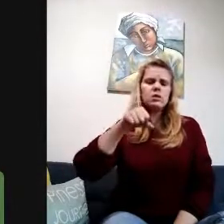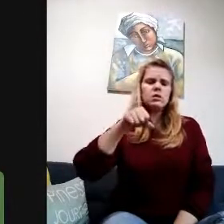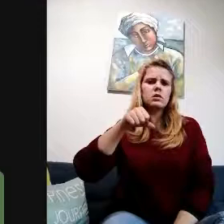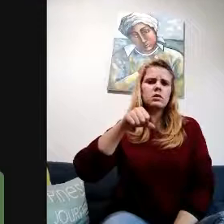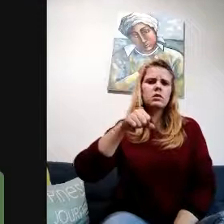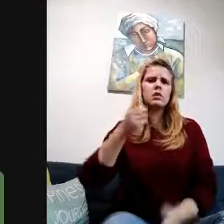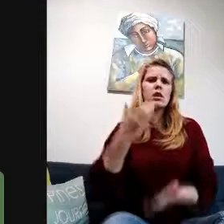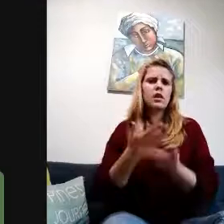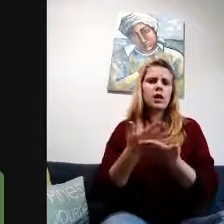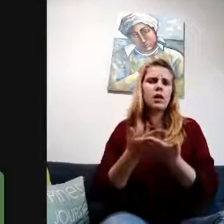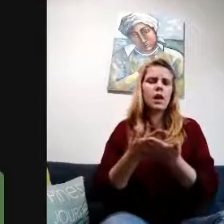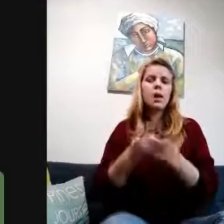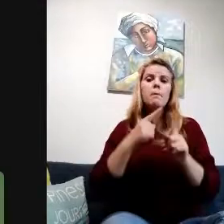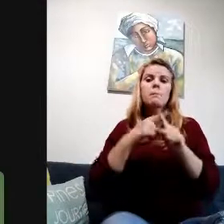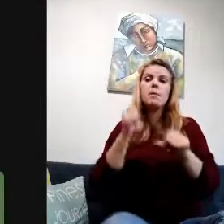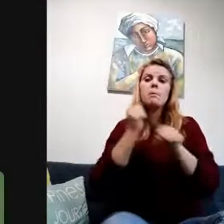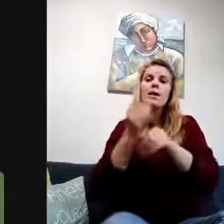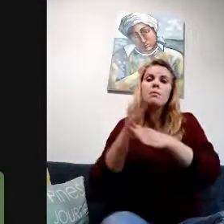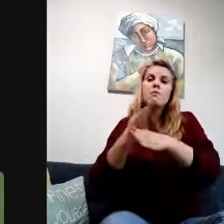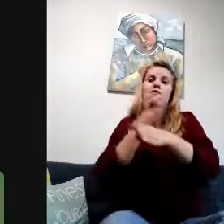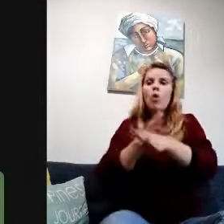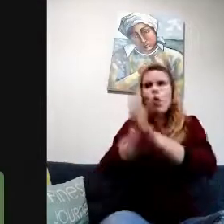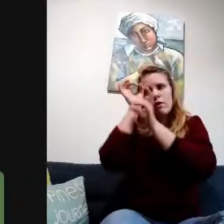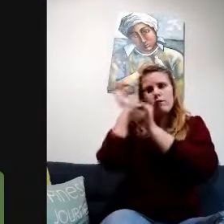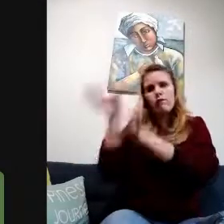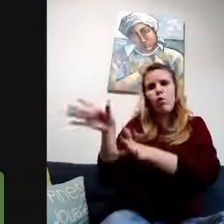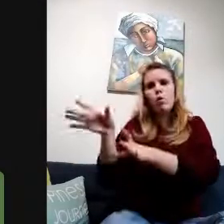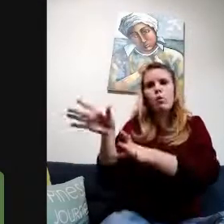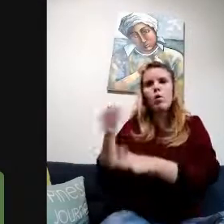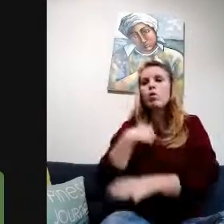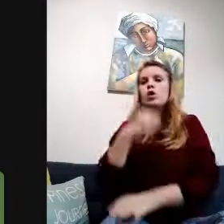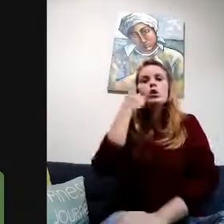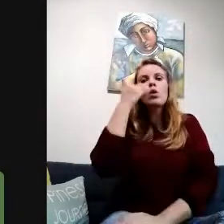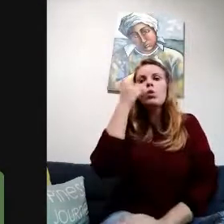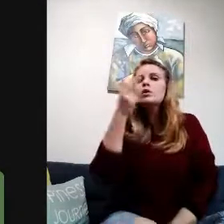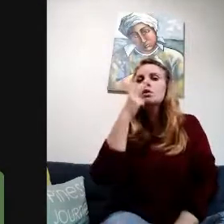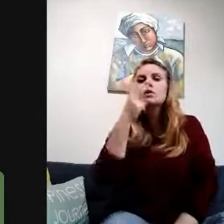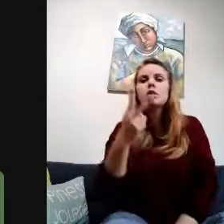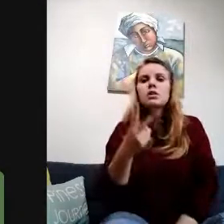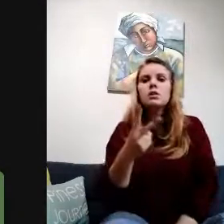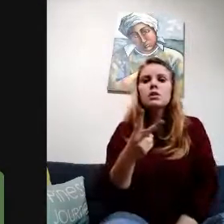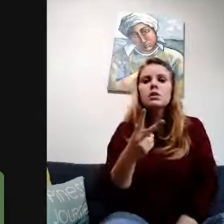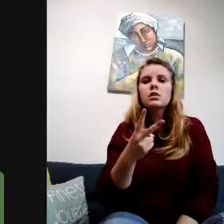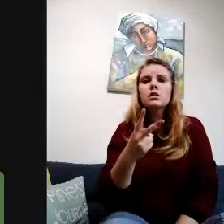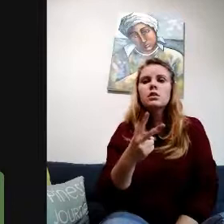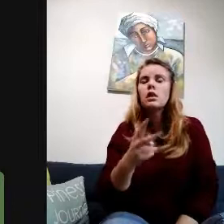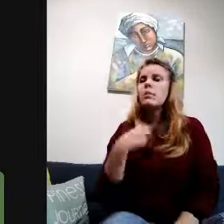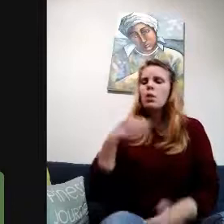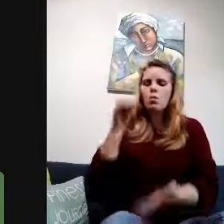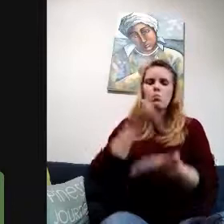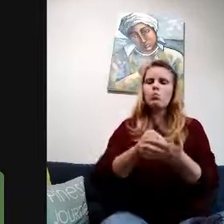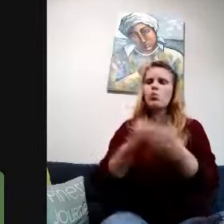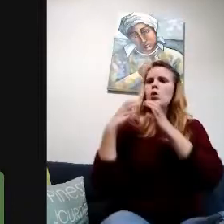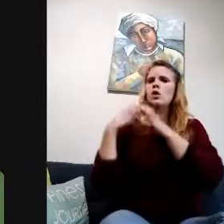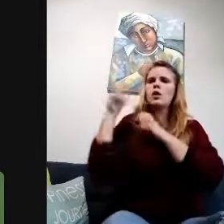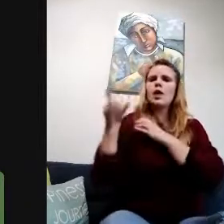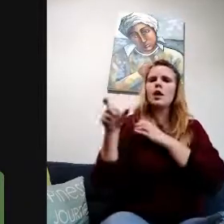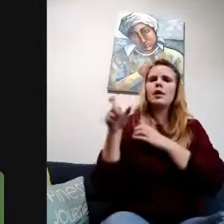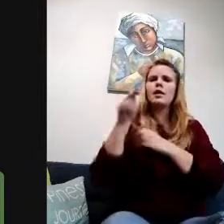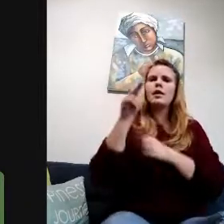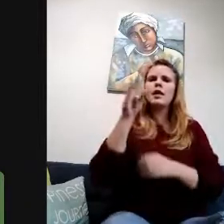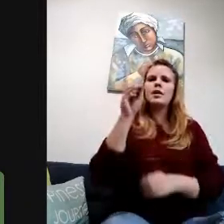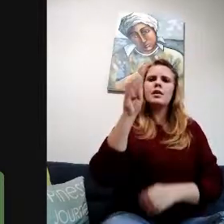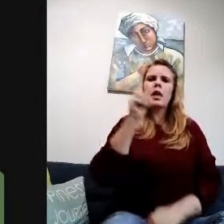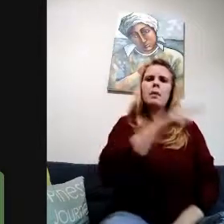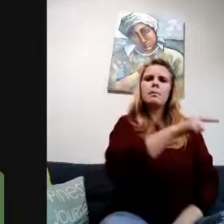done beforehand. What we do not want to see is someone booking a caddy at King David Mowbray, and all of a